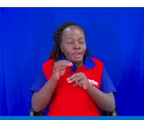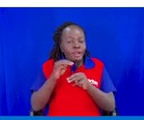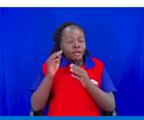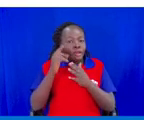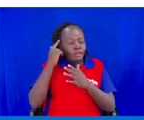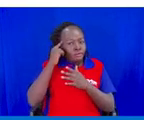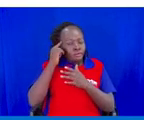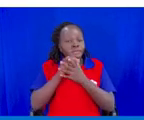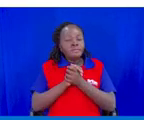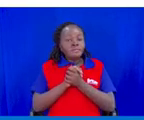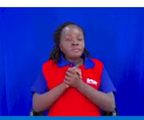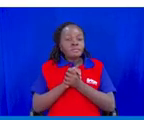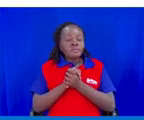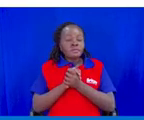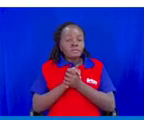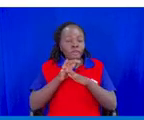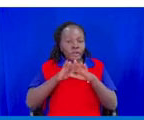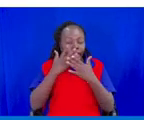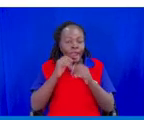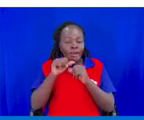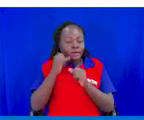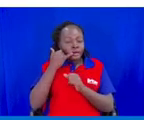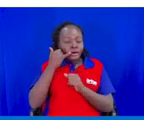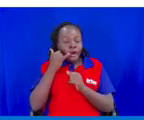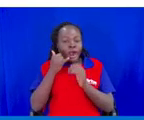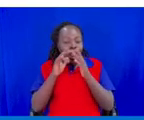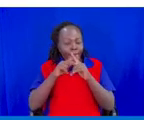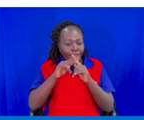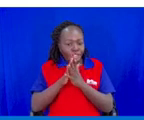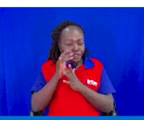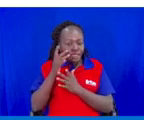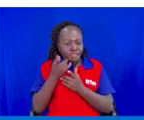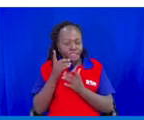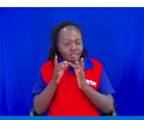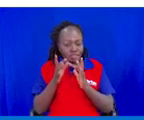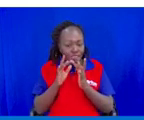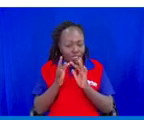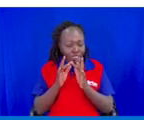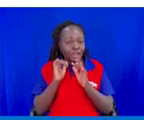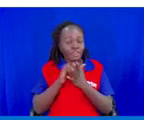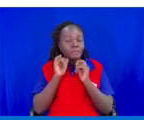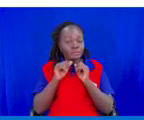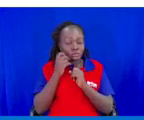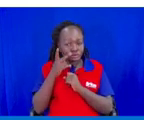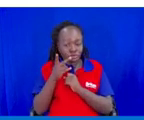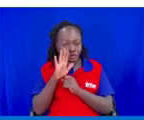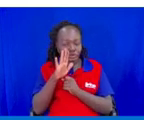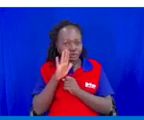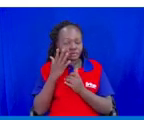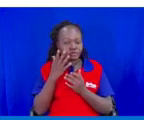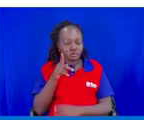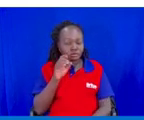perspective. The good thing about this portal and this mobile application is that you can also view your total product